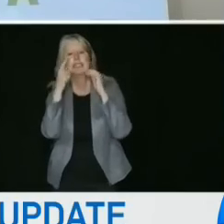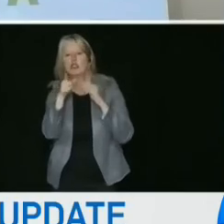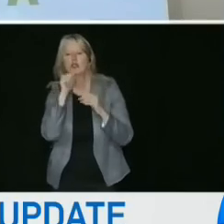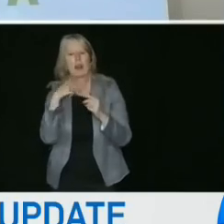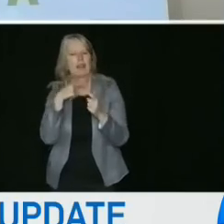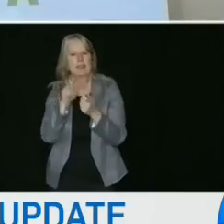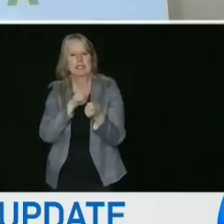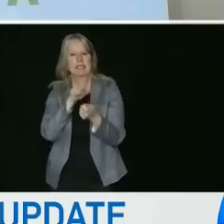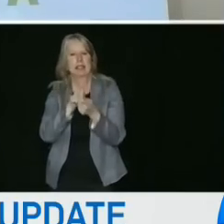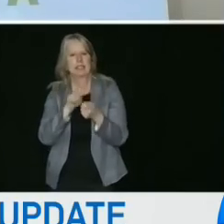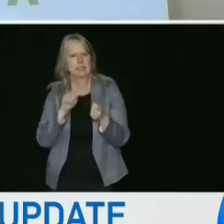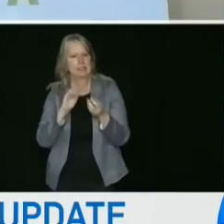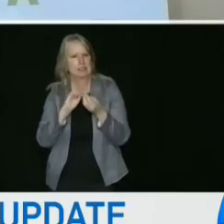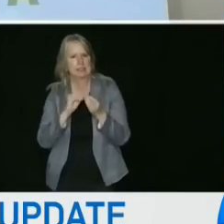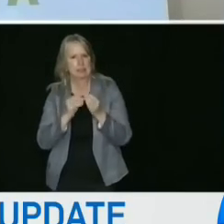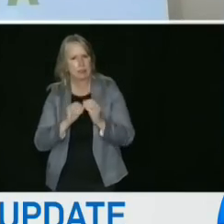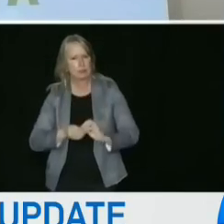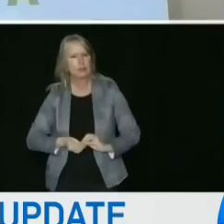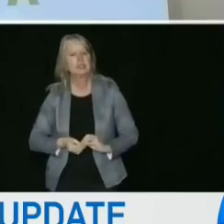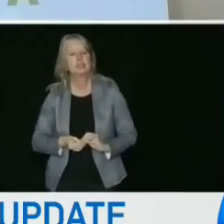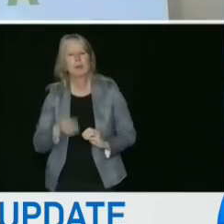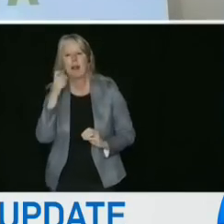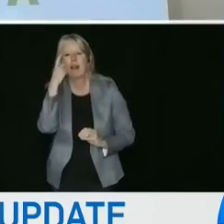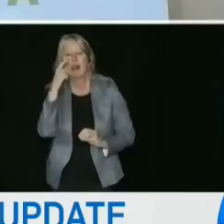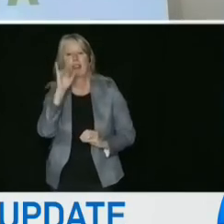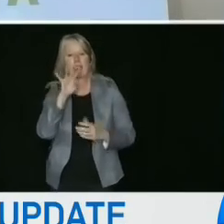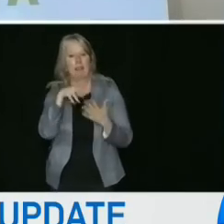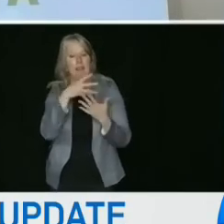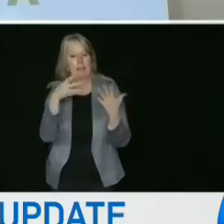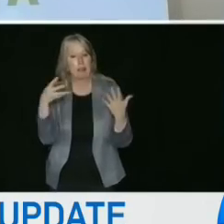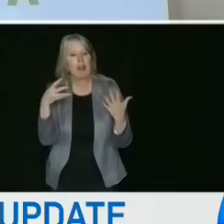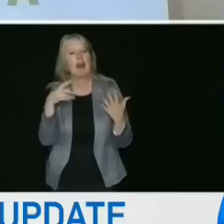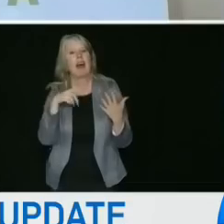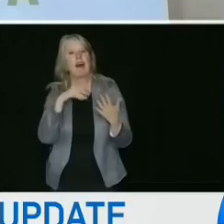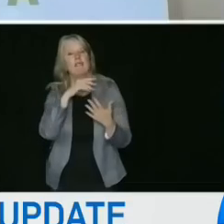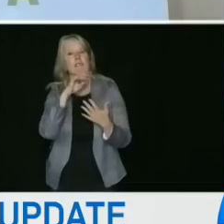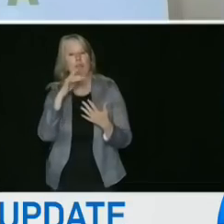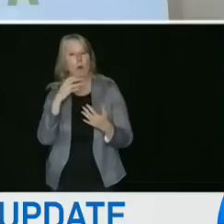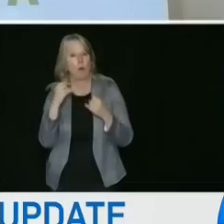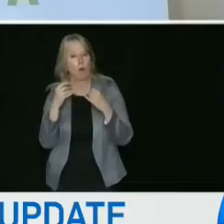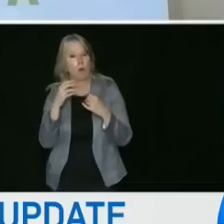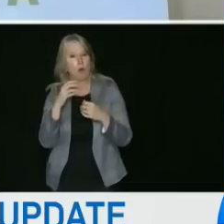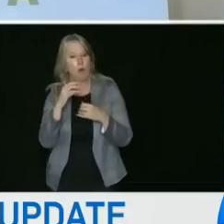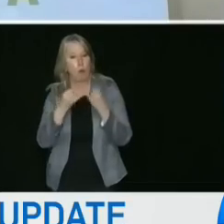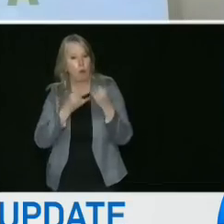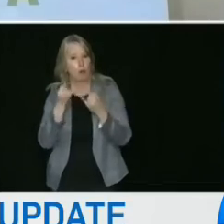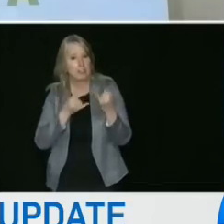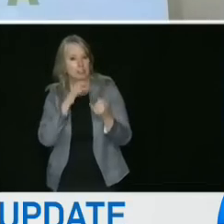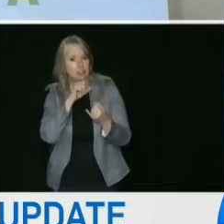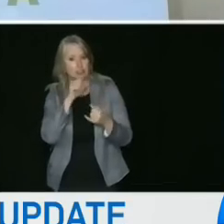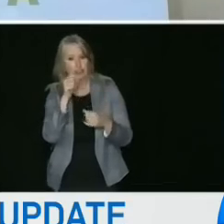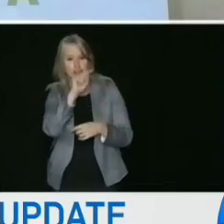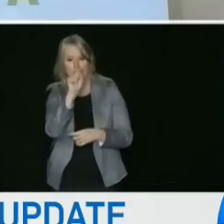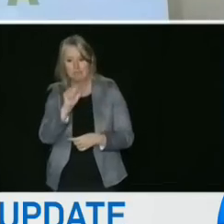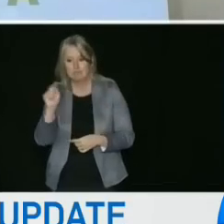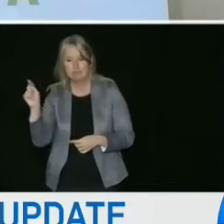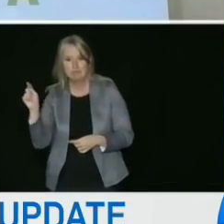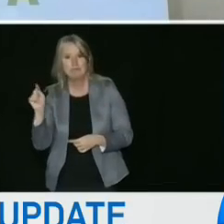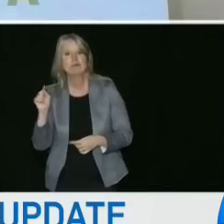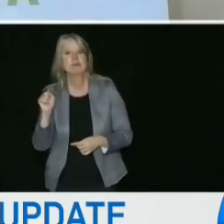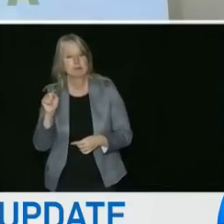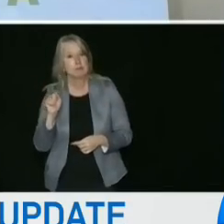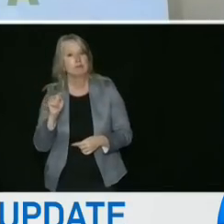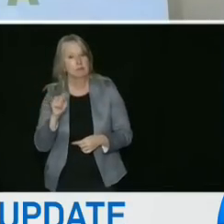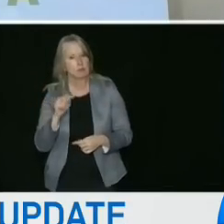figures, but the orange curve is very concerning. Do you have an estimate or an